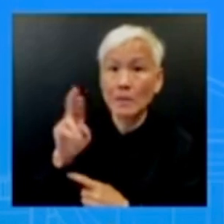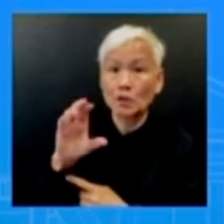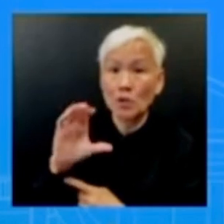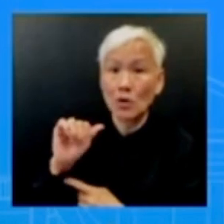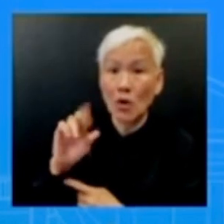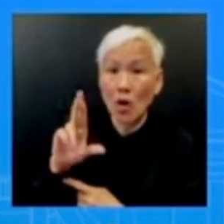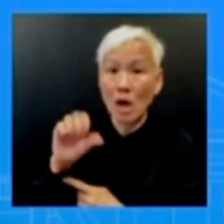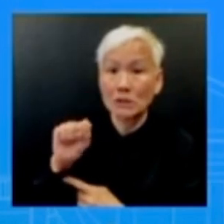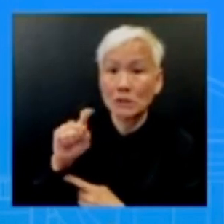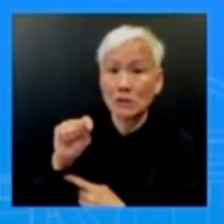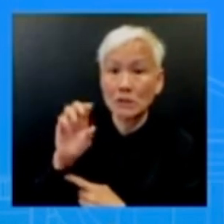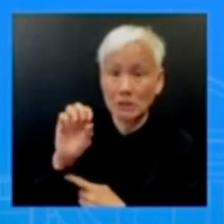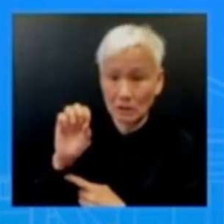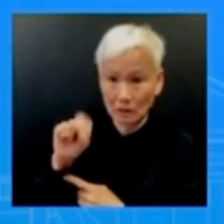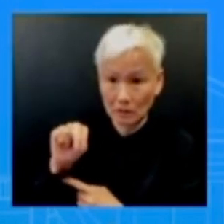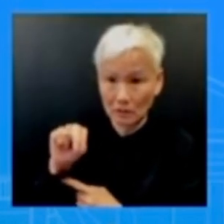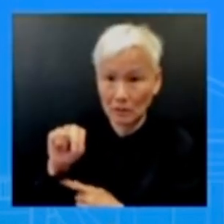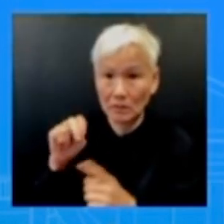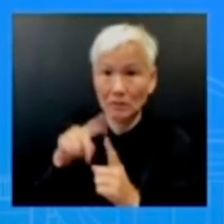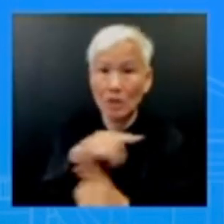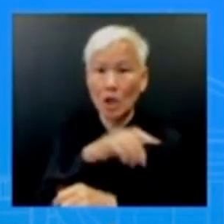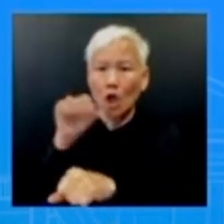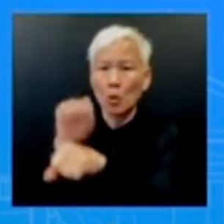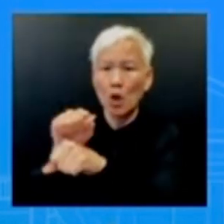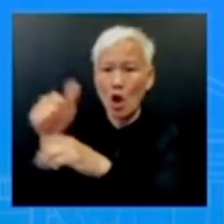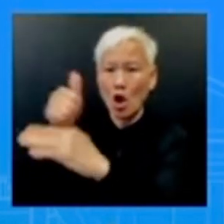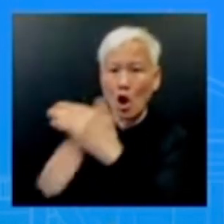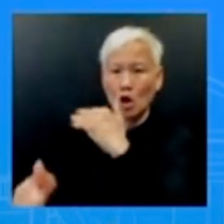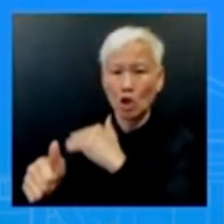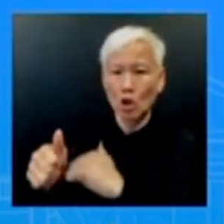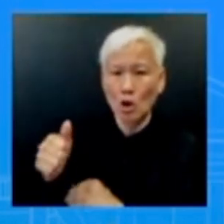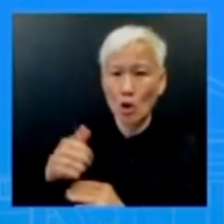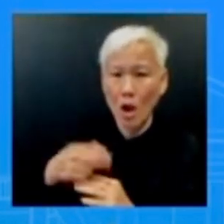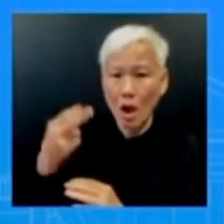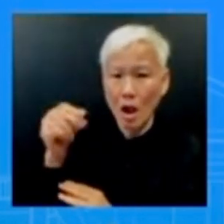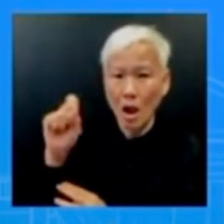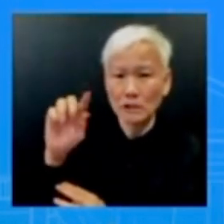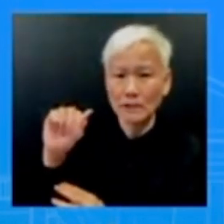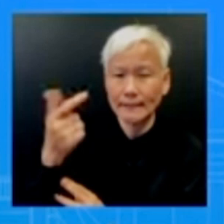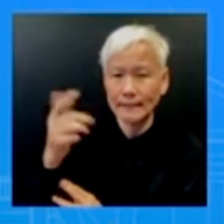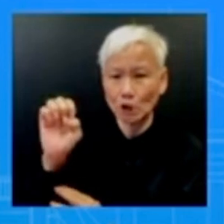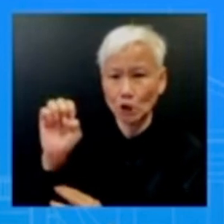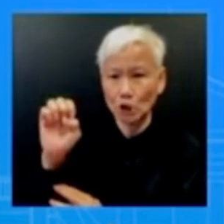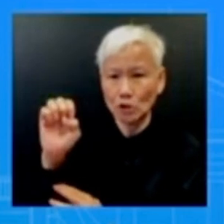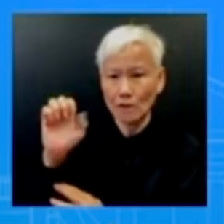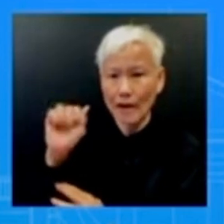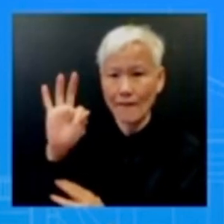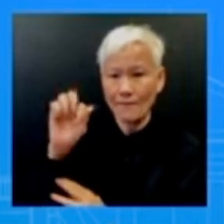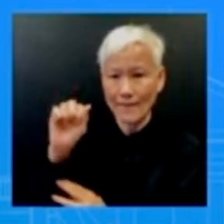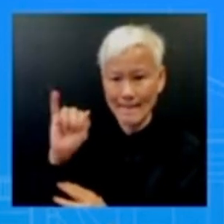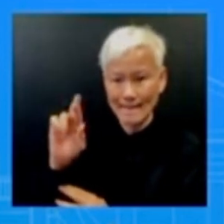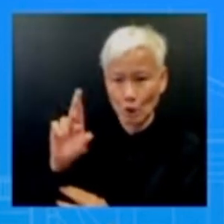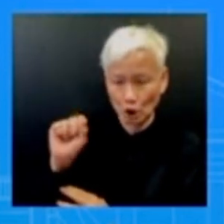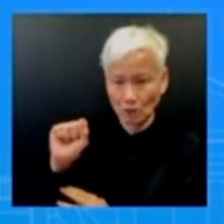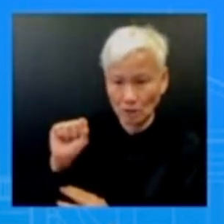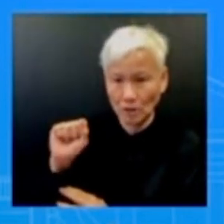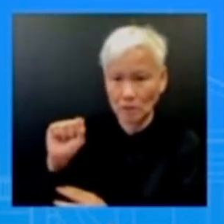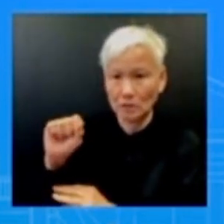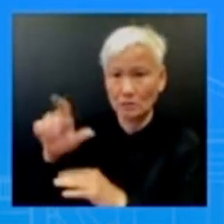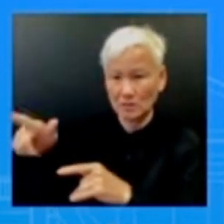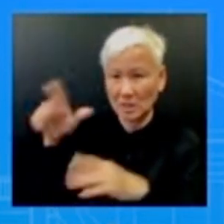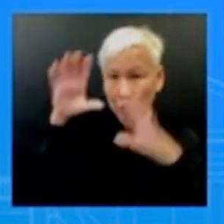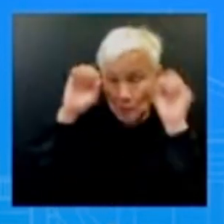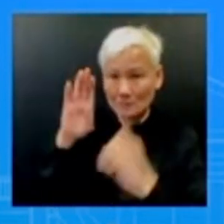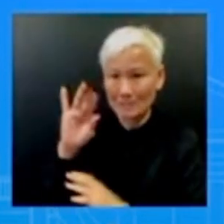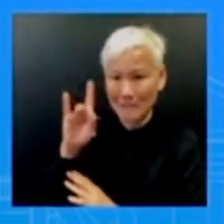State Department, was keenly involved. You saw that the president personally thanked the FBI hostage fusion cell for their work, as well